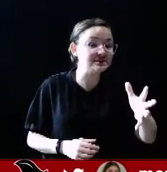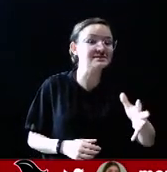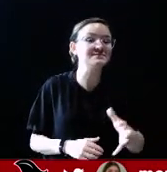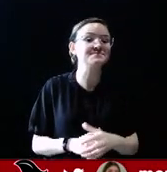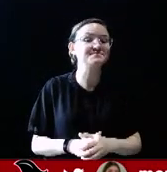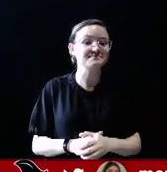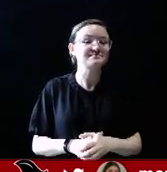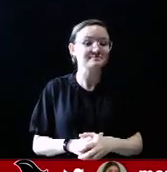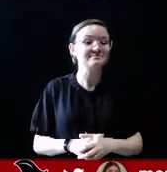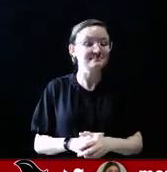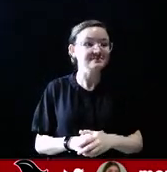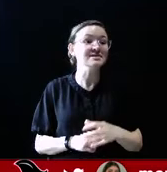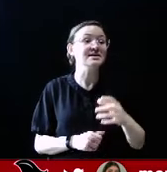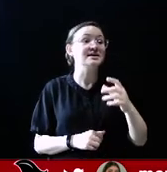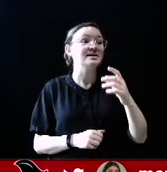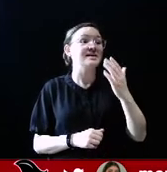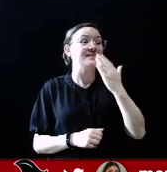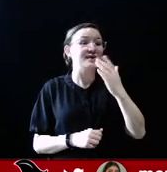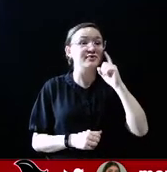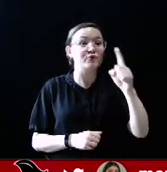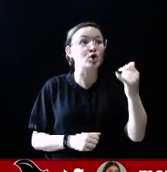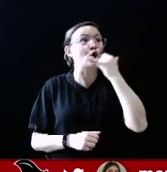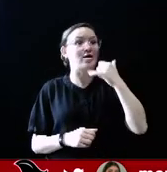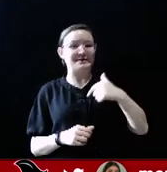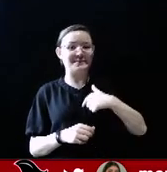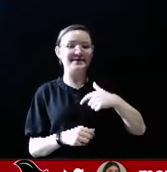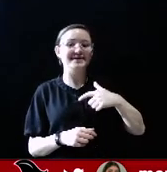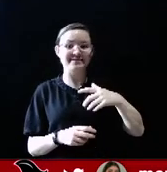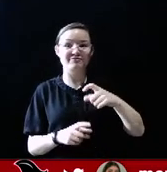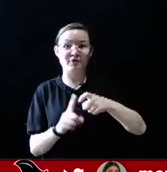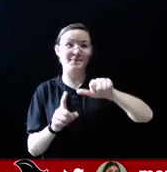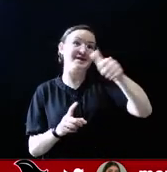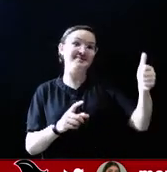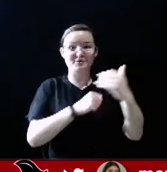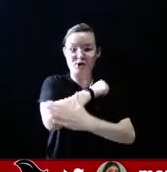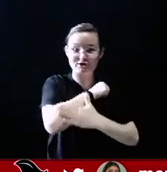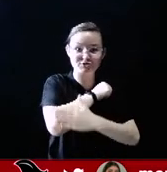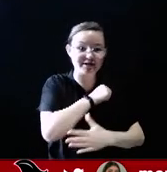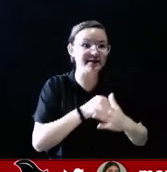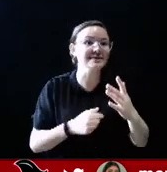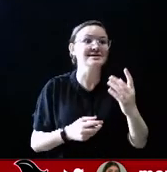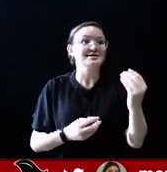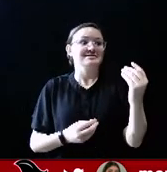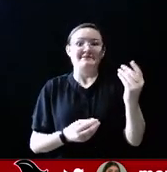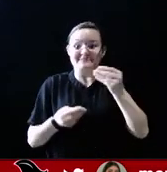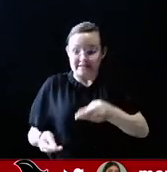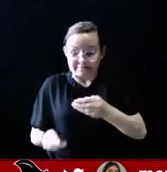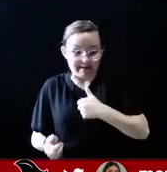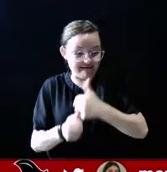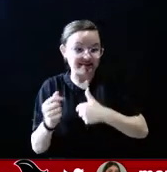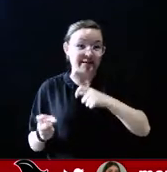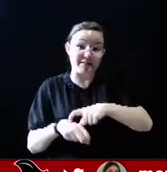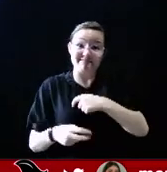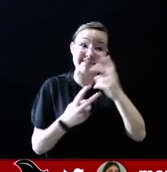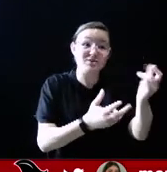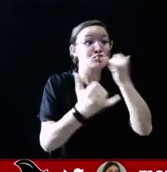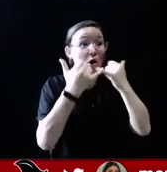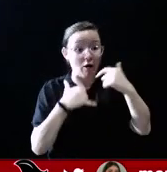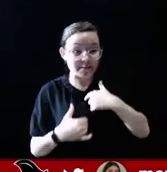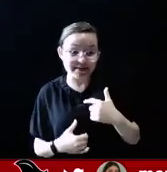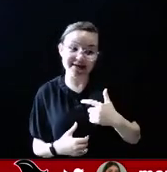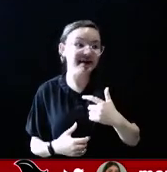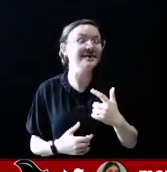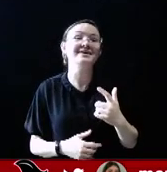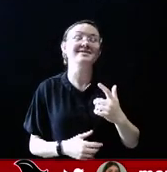and Nana, for calling me from the other side of the world to give me their blessings, and for stuffing me with food every time I visit to the point that I can barely